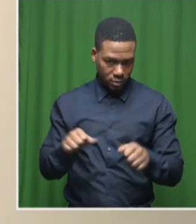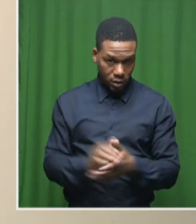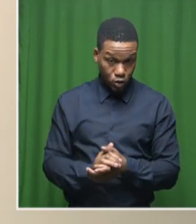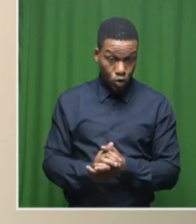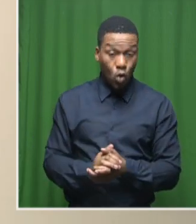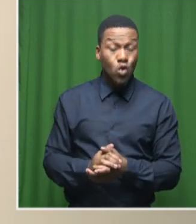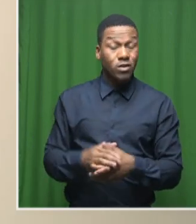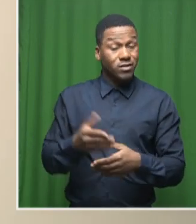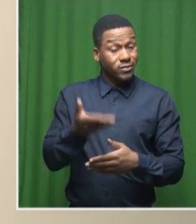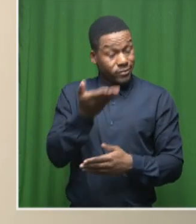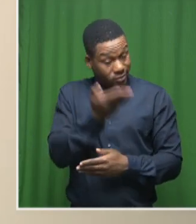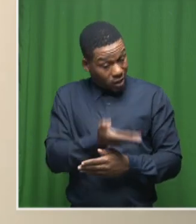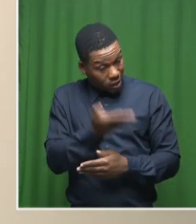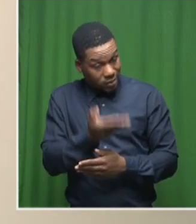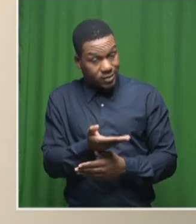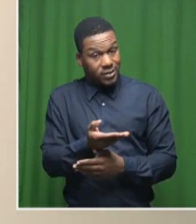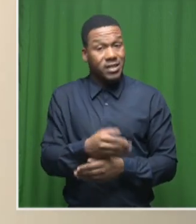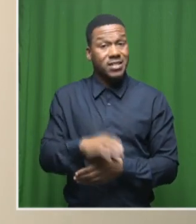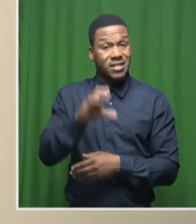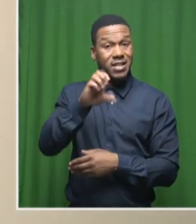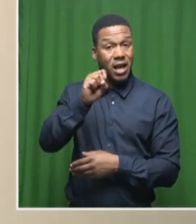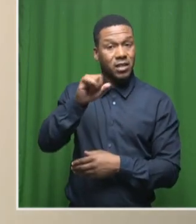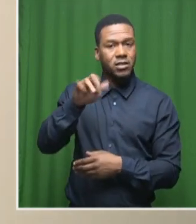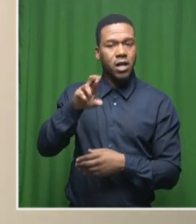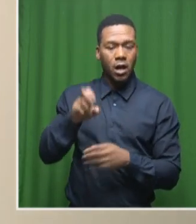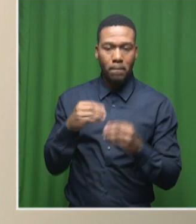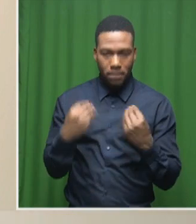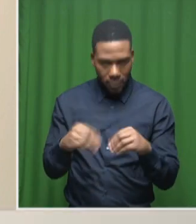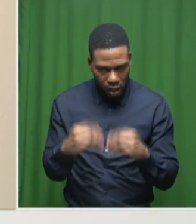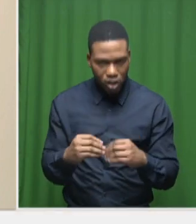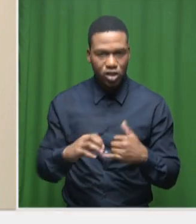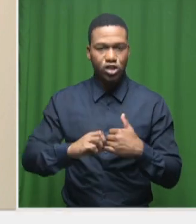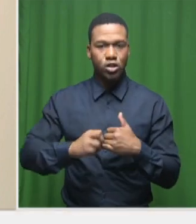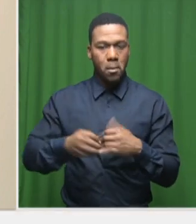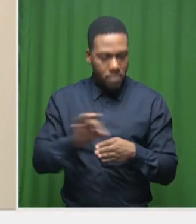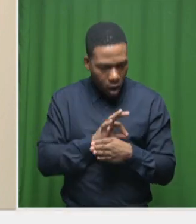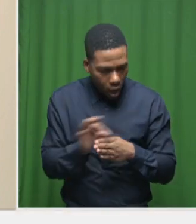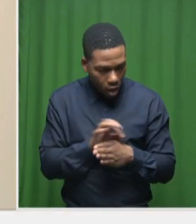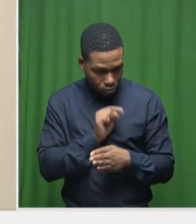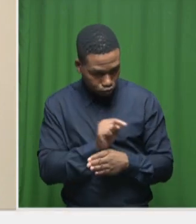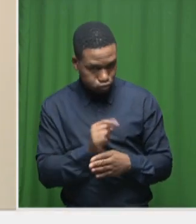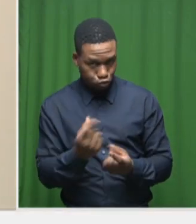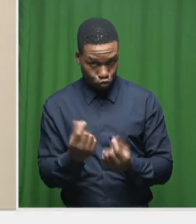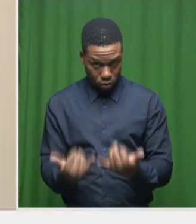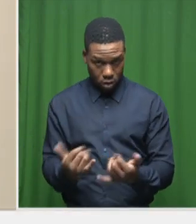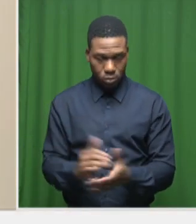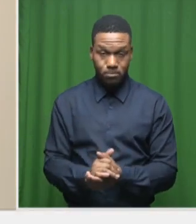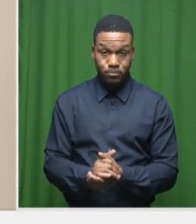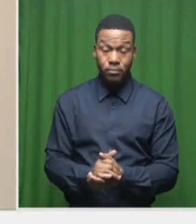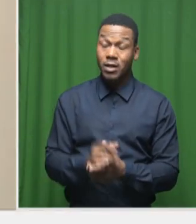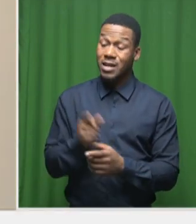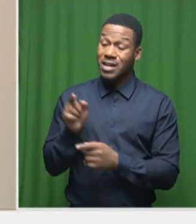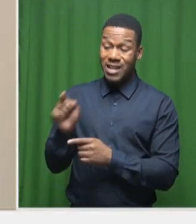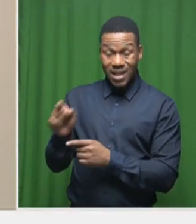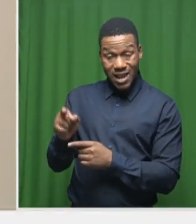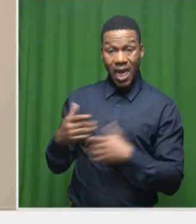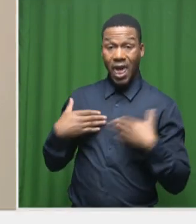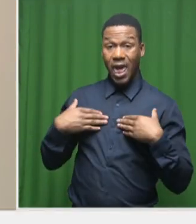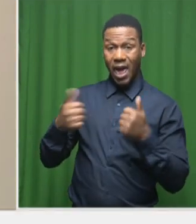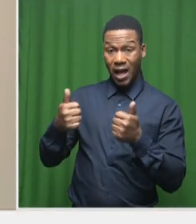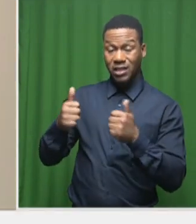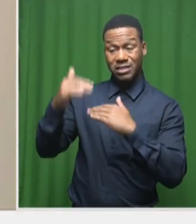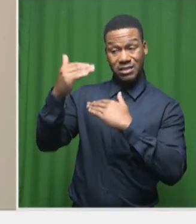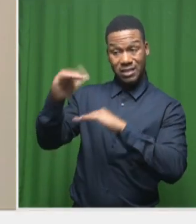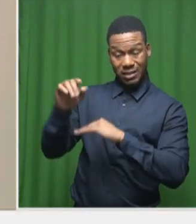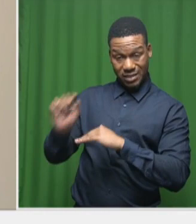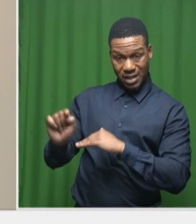initiatives that the CSIR is busy working on. Yeah. And in terms of the health sector, I think we have very strong capabilities within